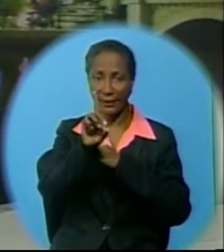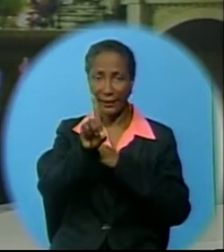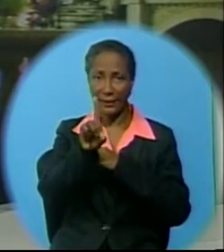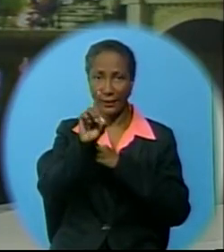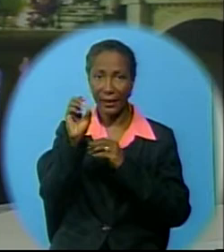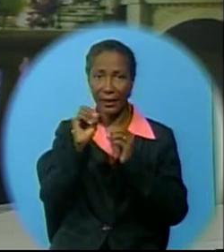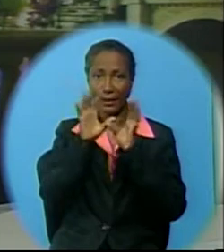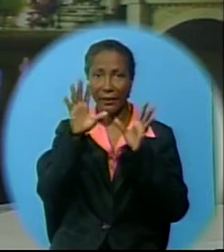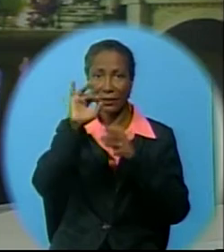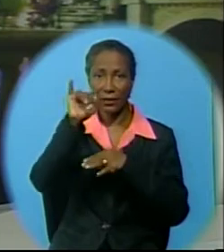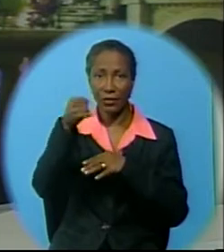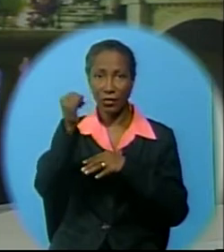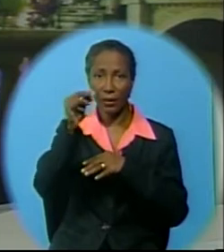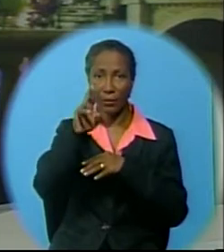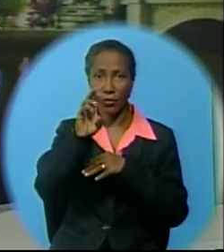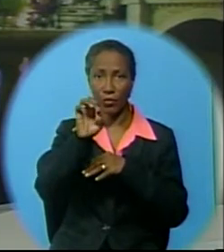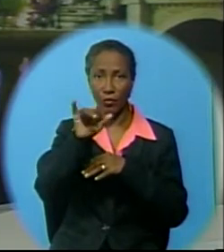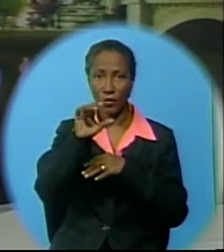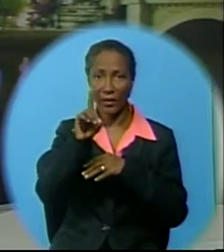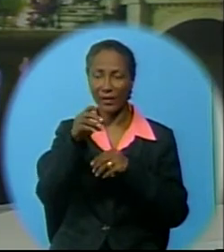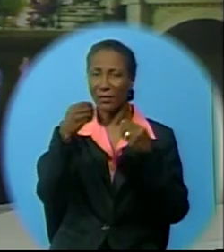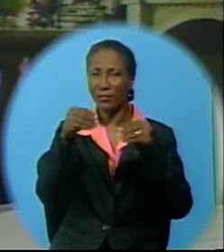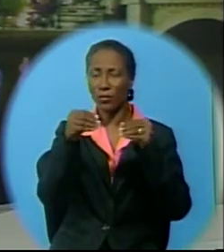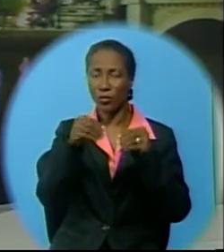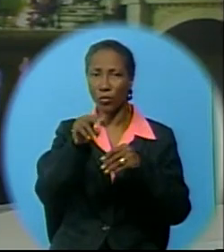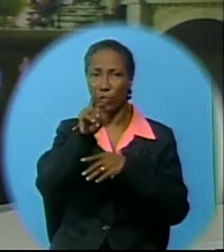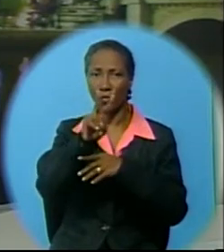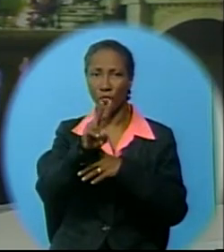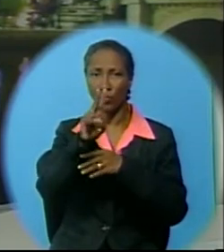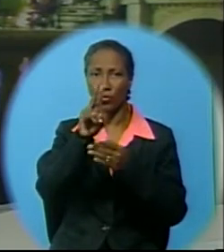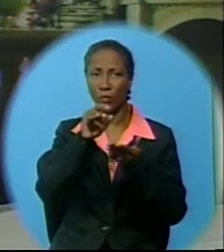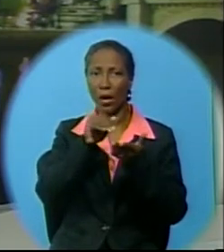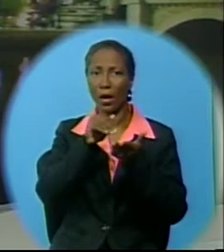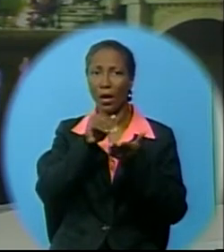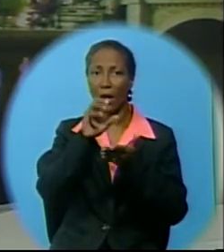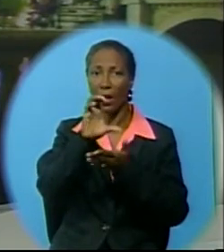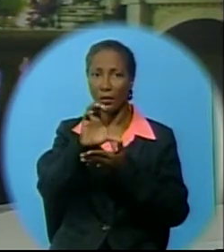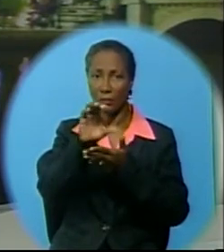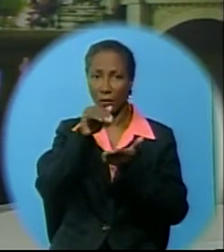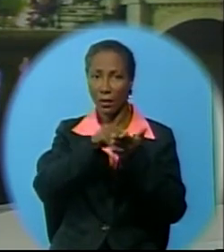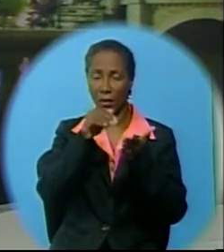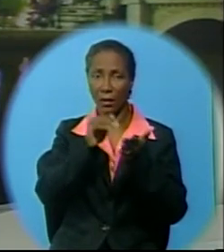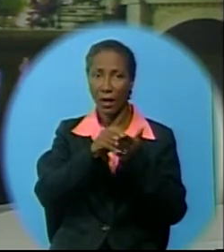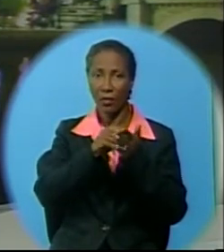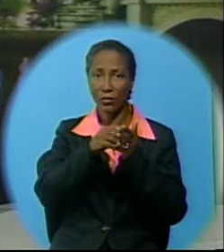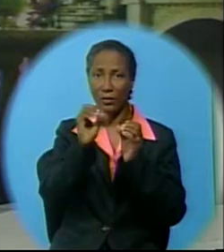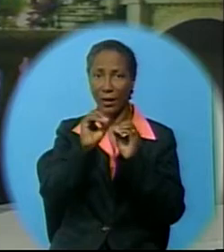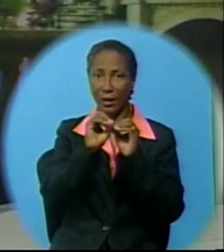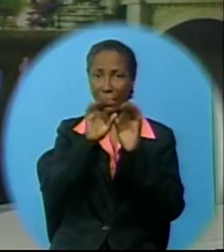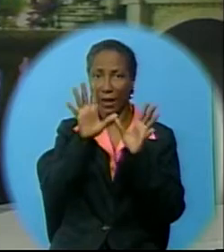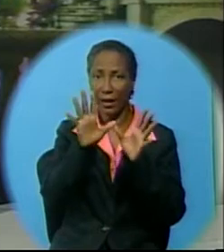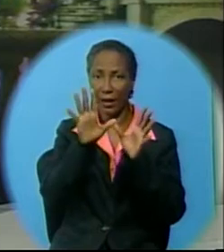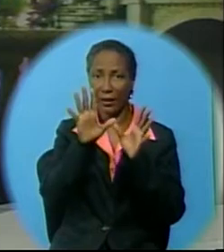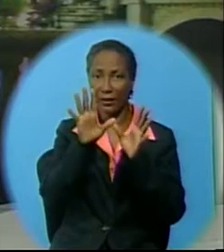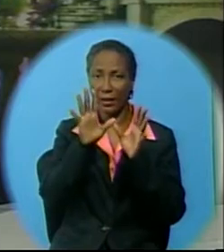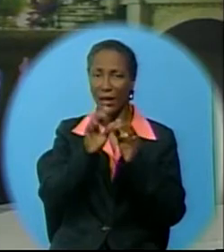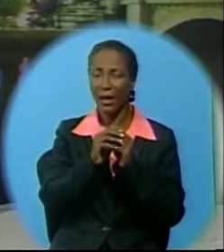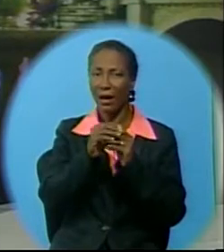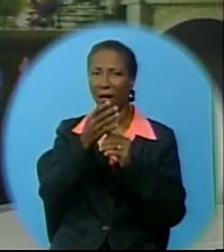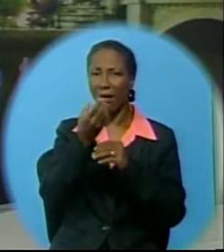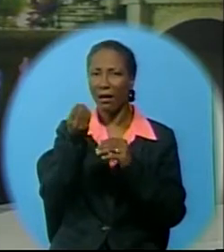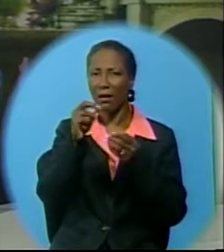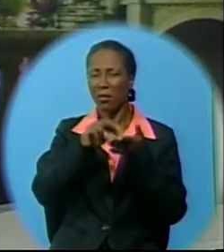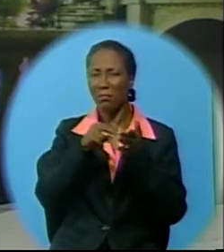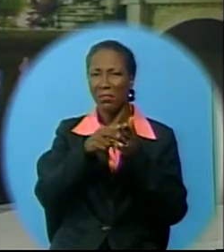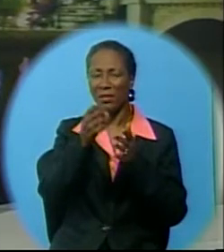sold over 200,000 energy-efficient bulbs of various sizes, which translate into about 12 to 13 fewer barrels of oil